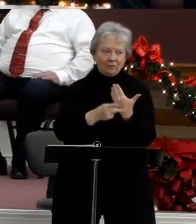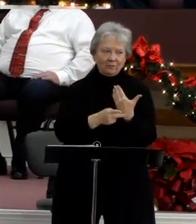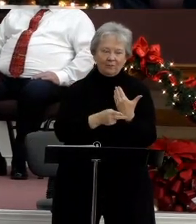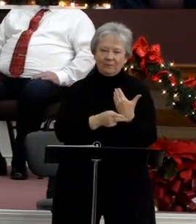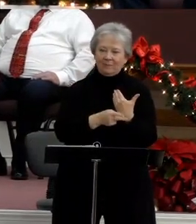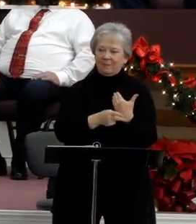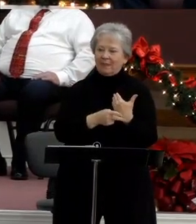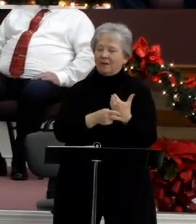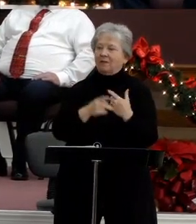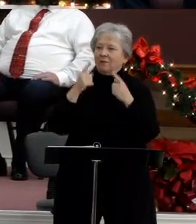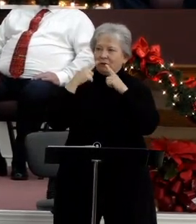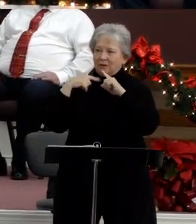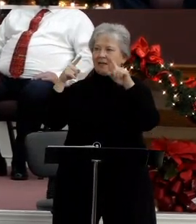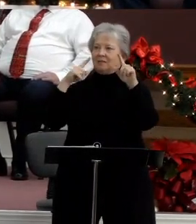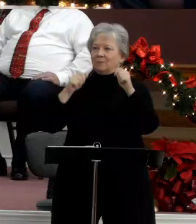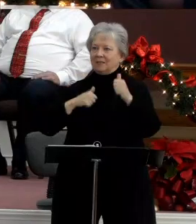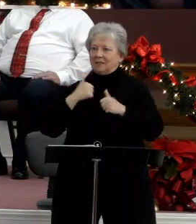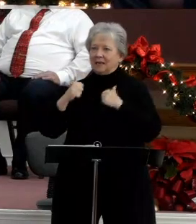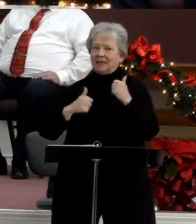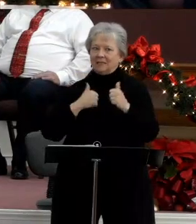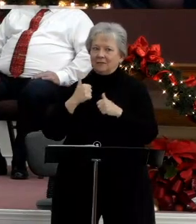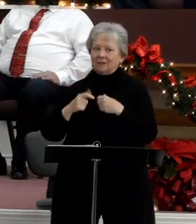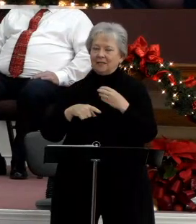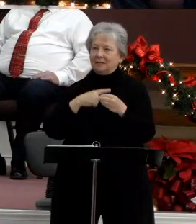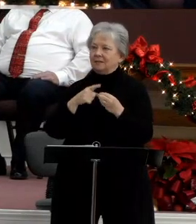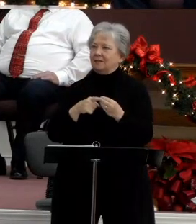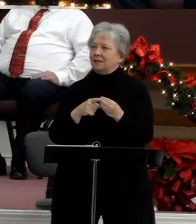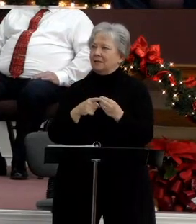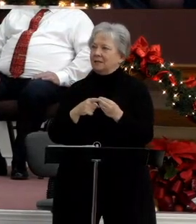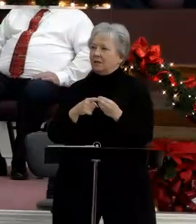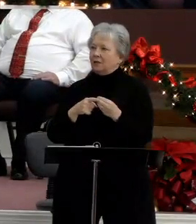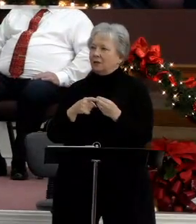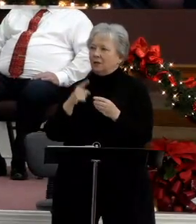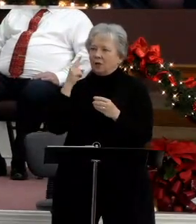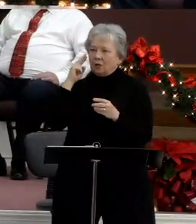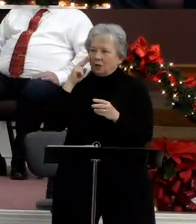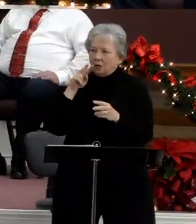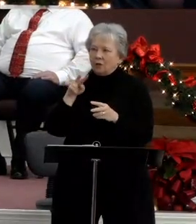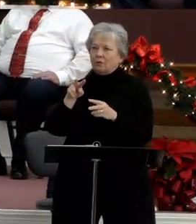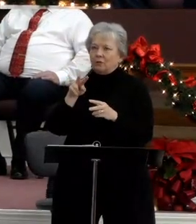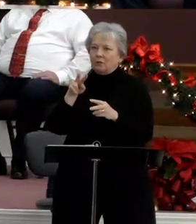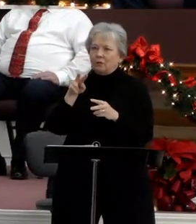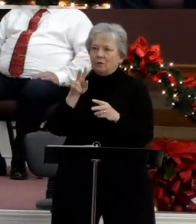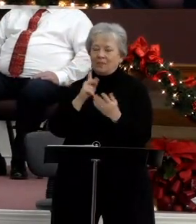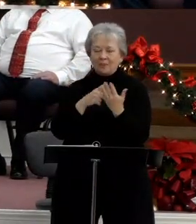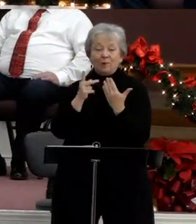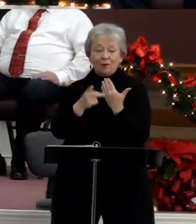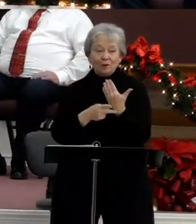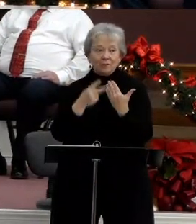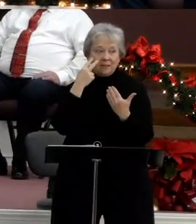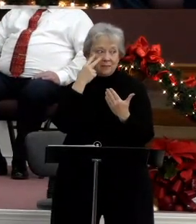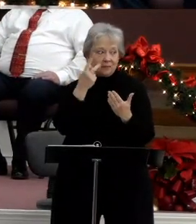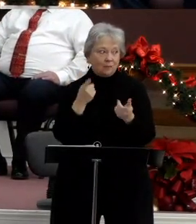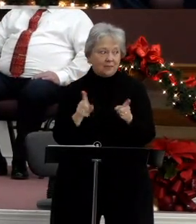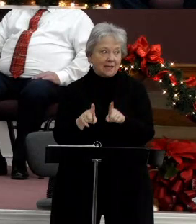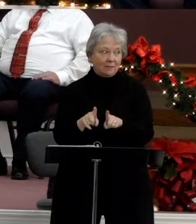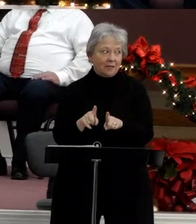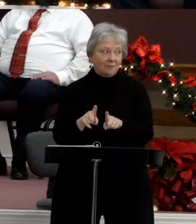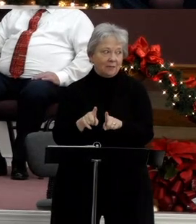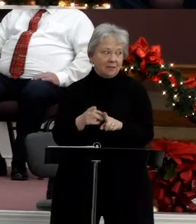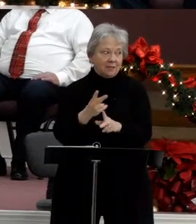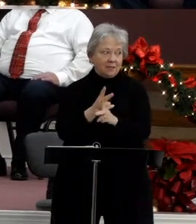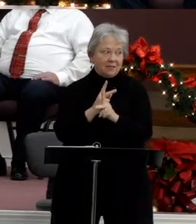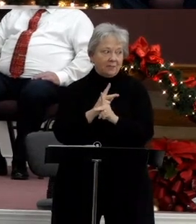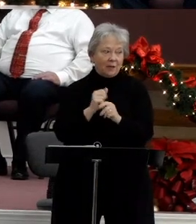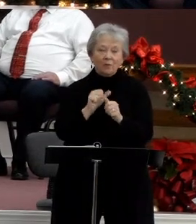upcoming announcements and activities that you'll want to be aware of. So take a minute, look through the bulletin, see what's going on, and make sure you're keeping up with